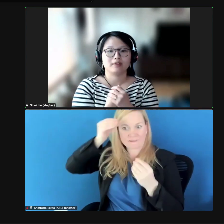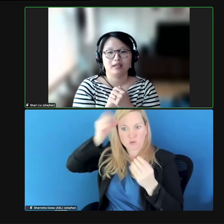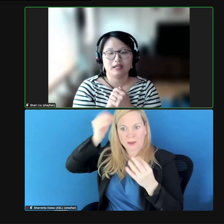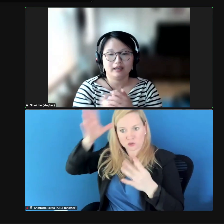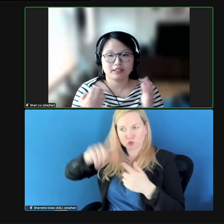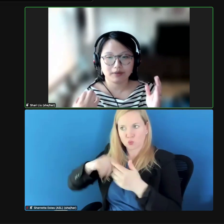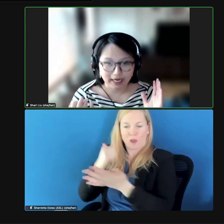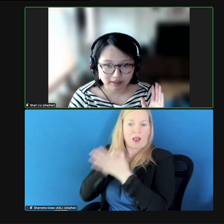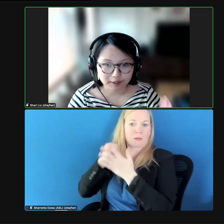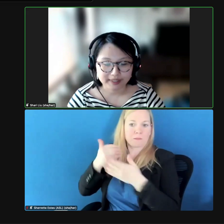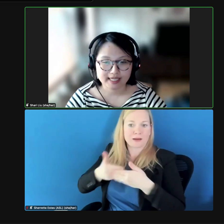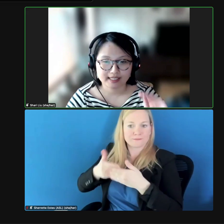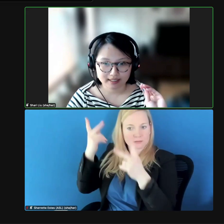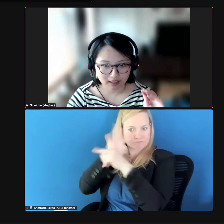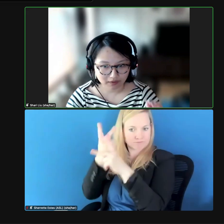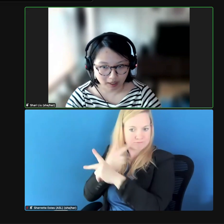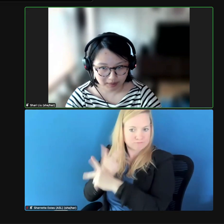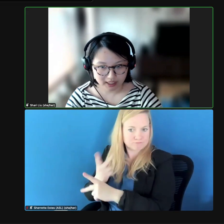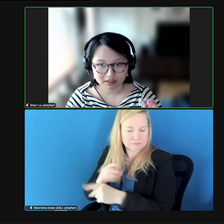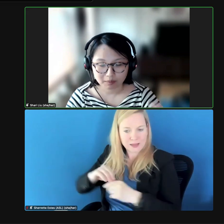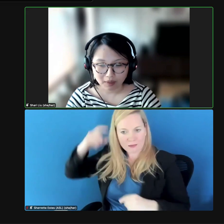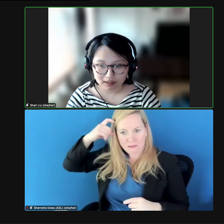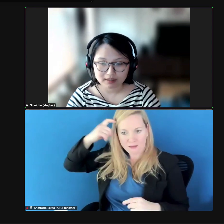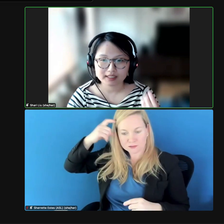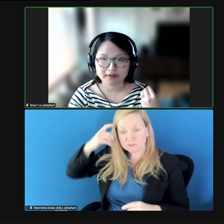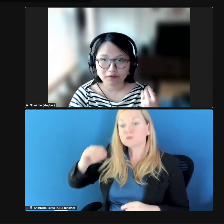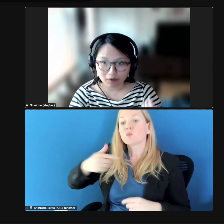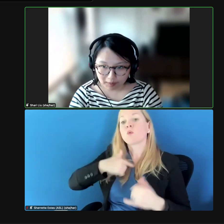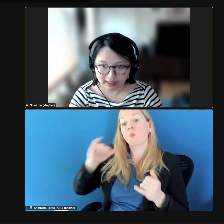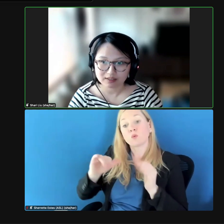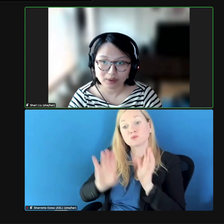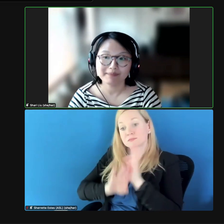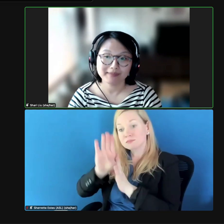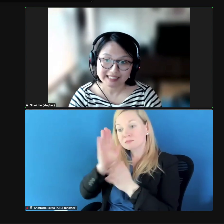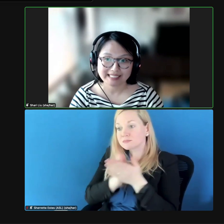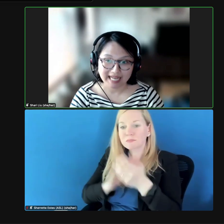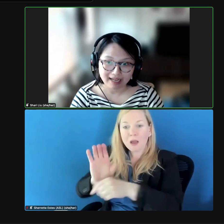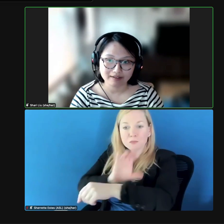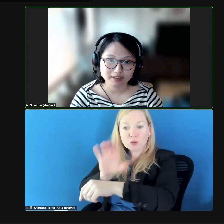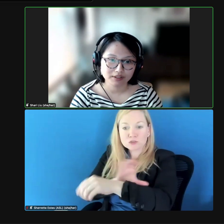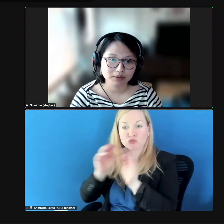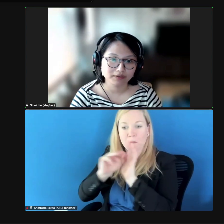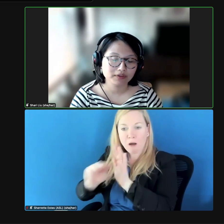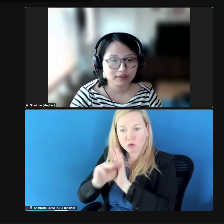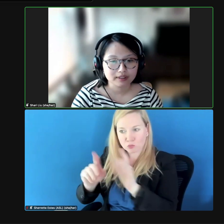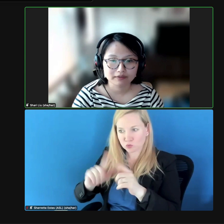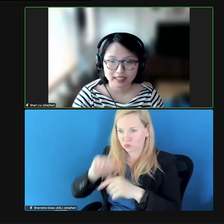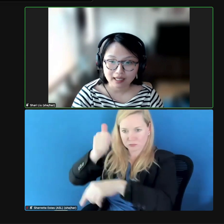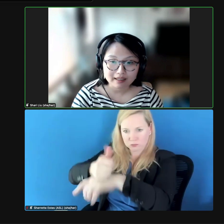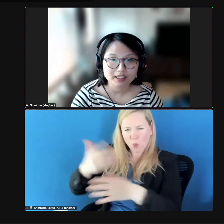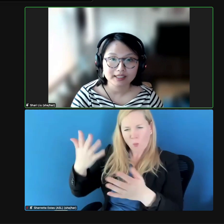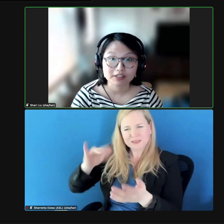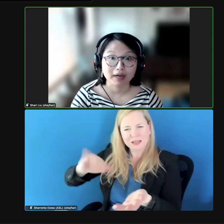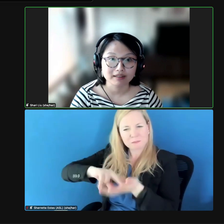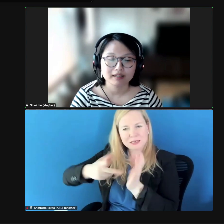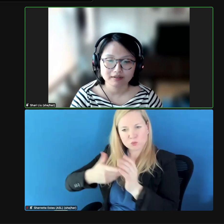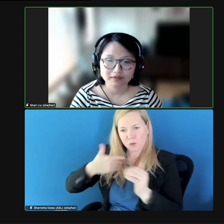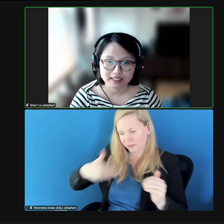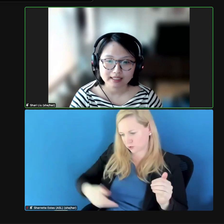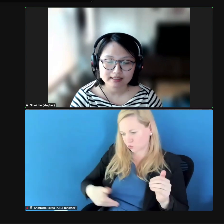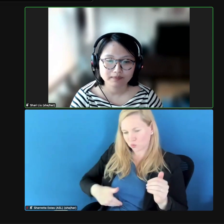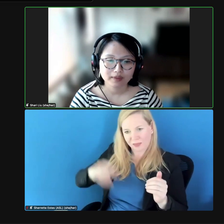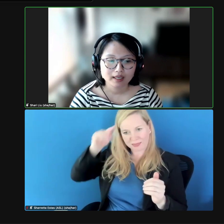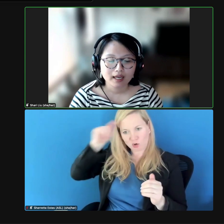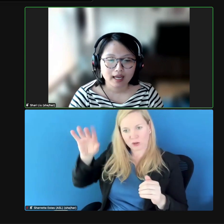minds. So I also presented a set of computational models that formalize what it means to have an intuitive theory of psychology that's grounded